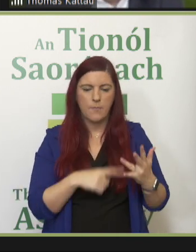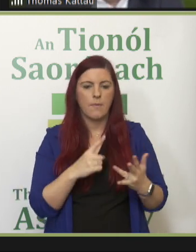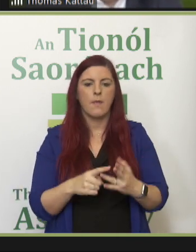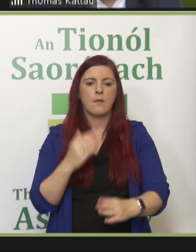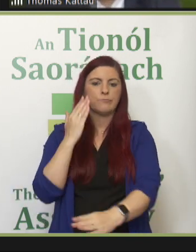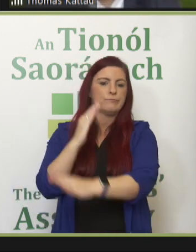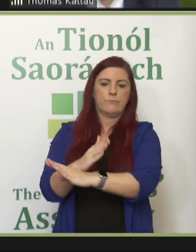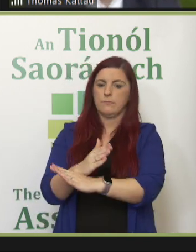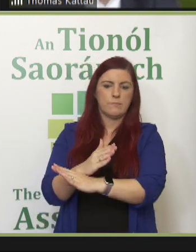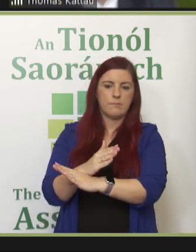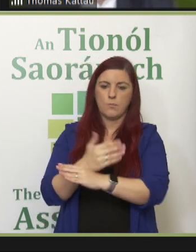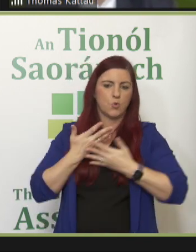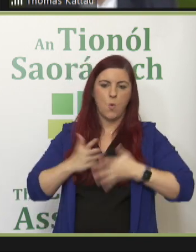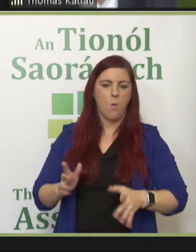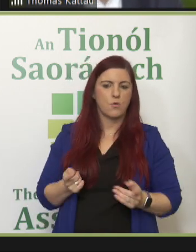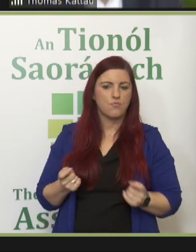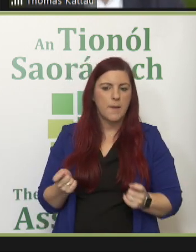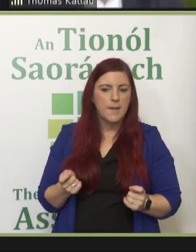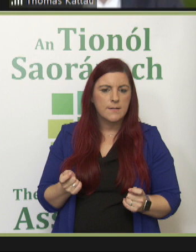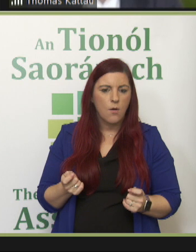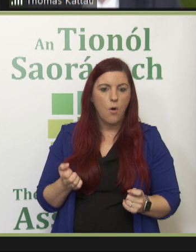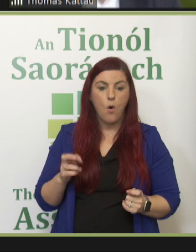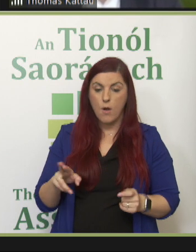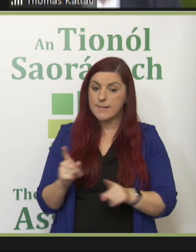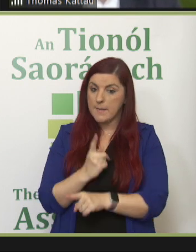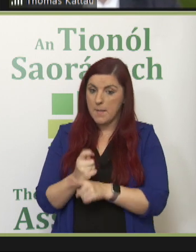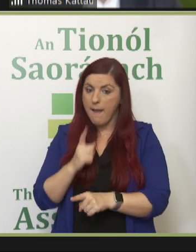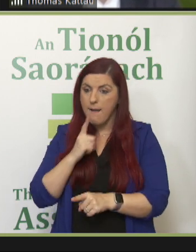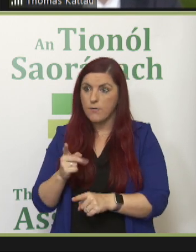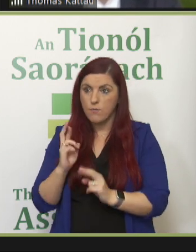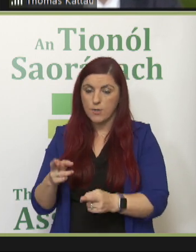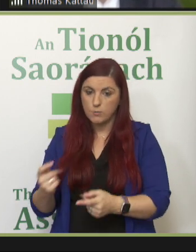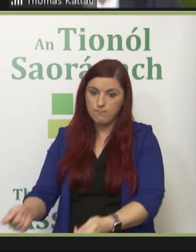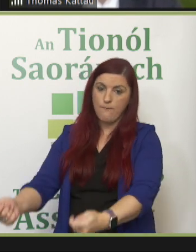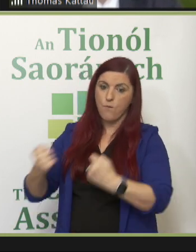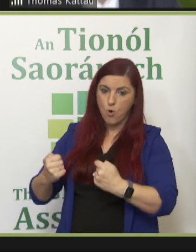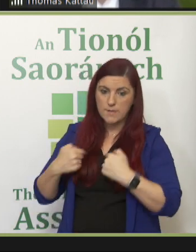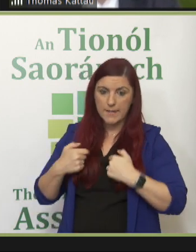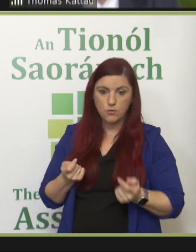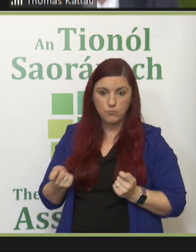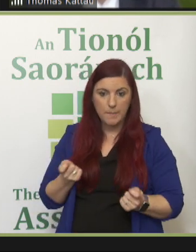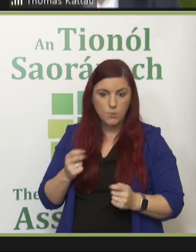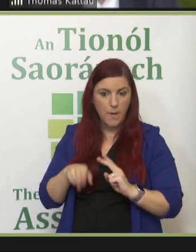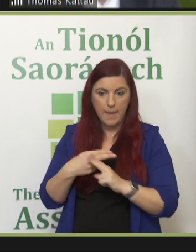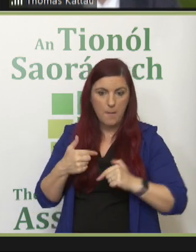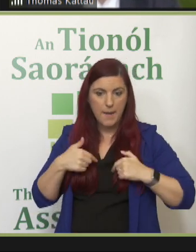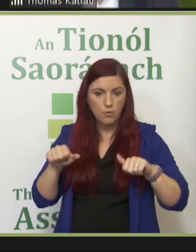consent, which is particularly important because we still see sometimes trend to